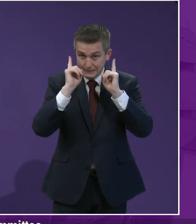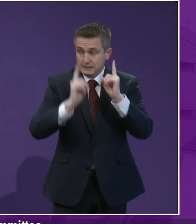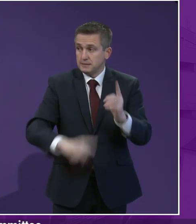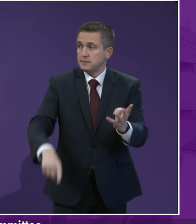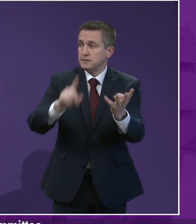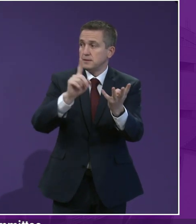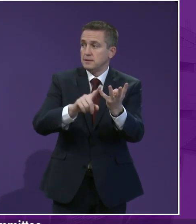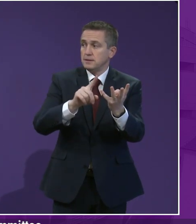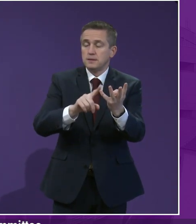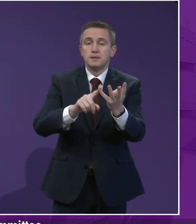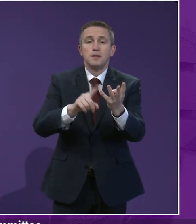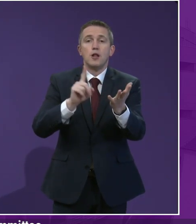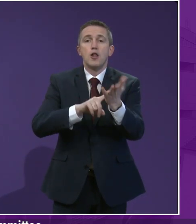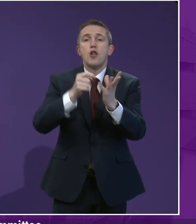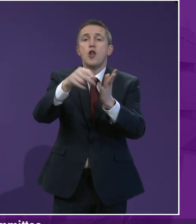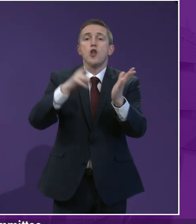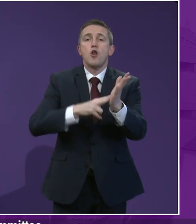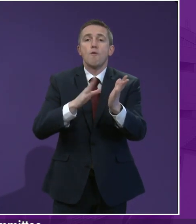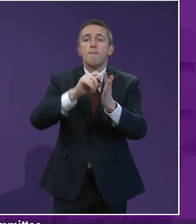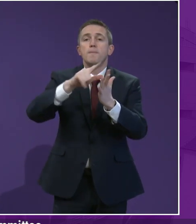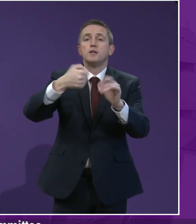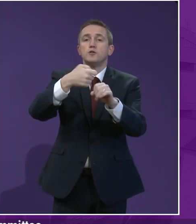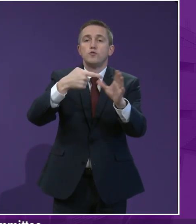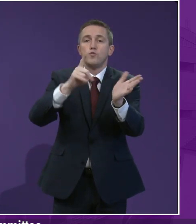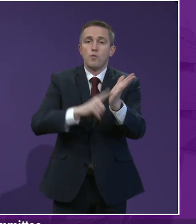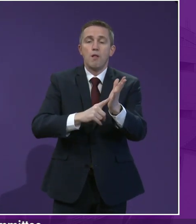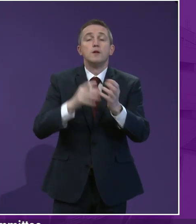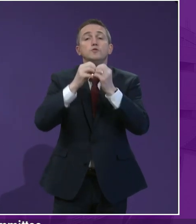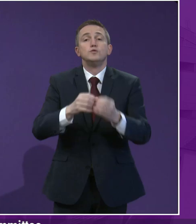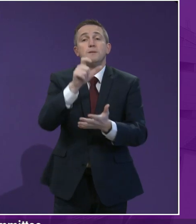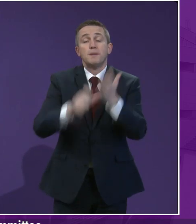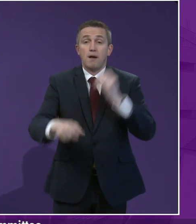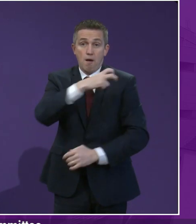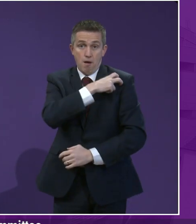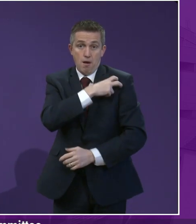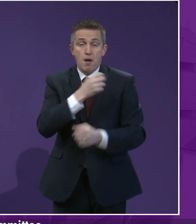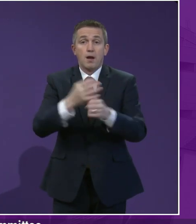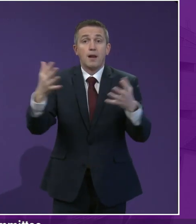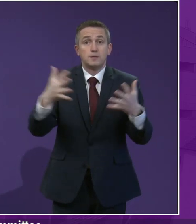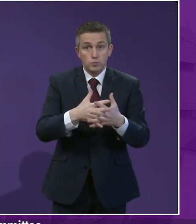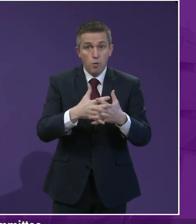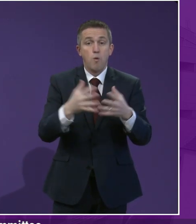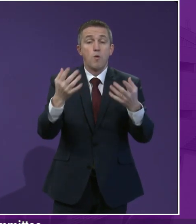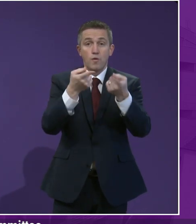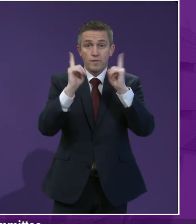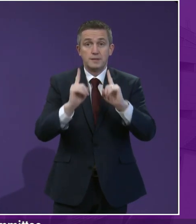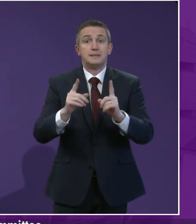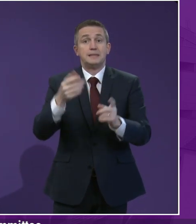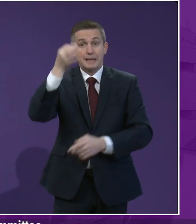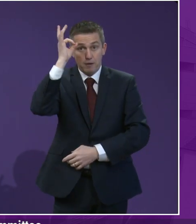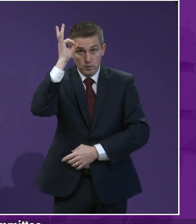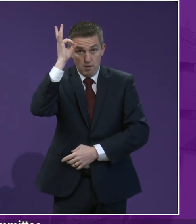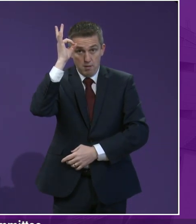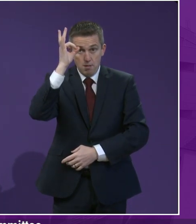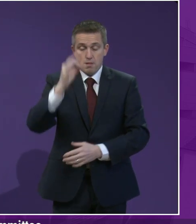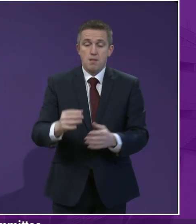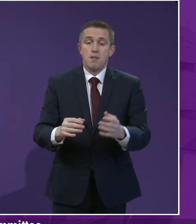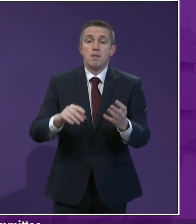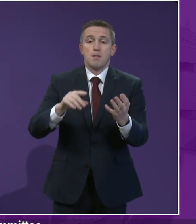Ian Hutchison, who is a board member of Disability History Scotland, Professor Graham Turner, who is a director for the Centre for Translation